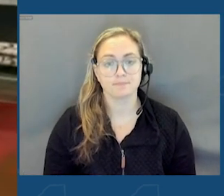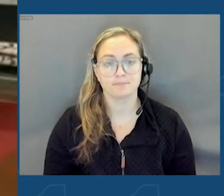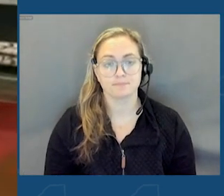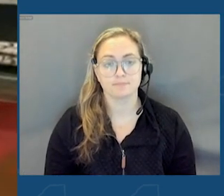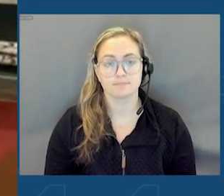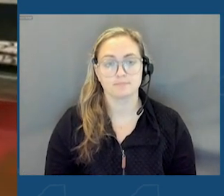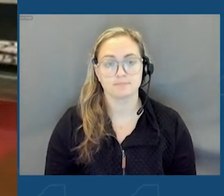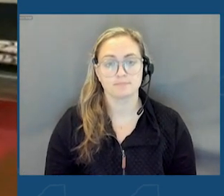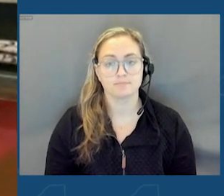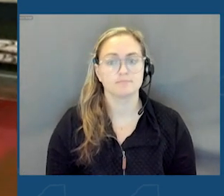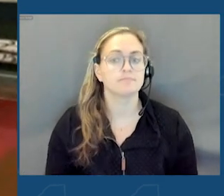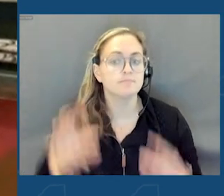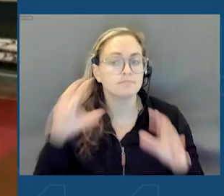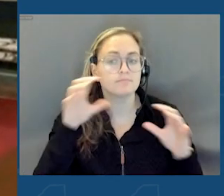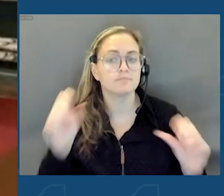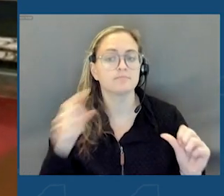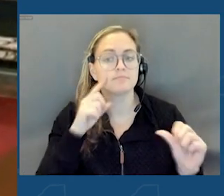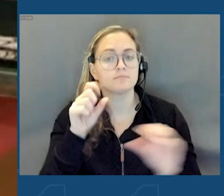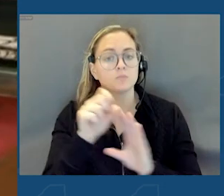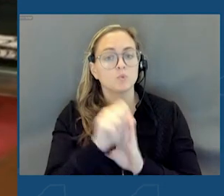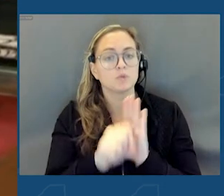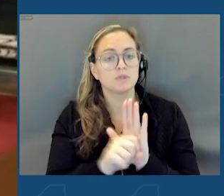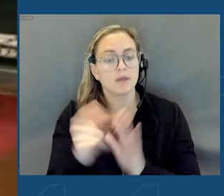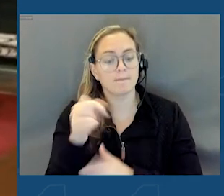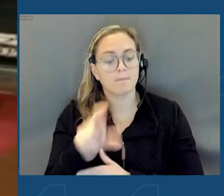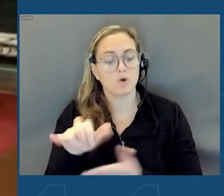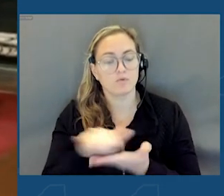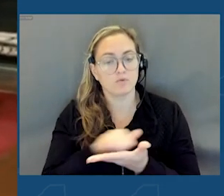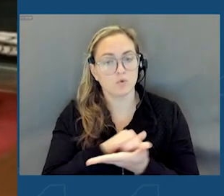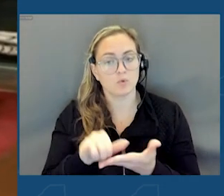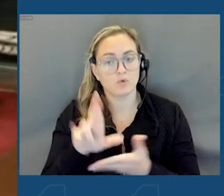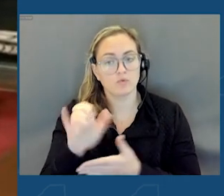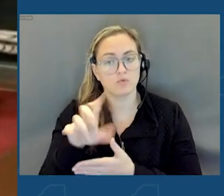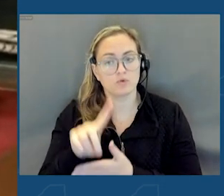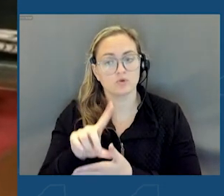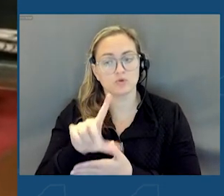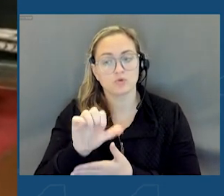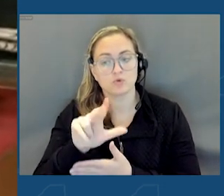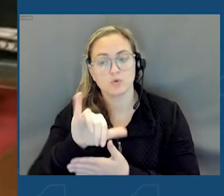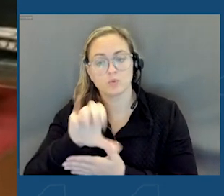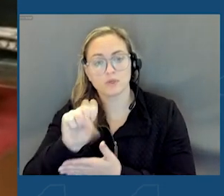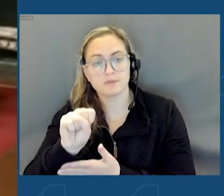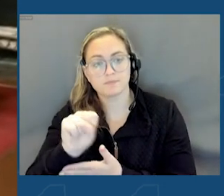The President of the State Bar of New York, Richard Lewis. The